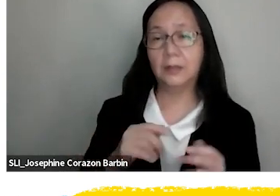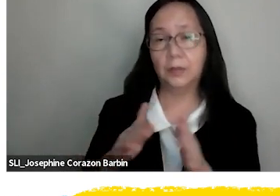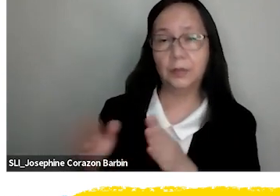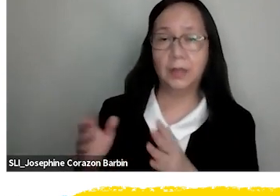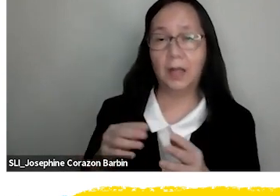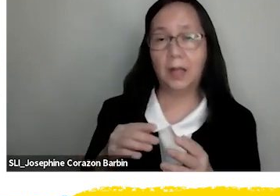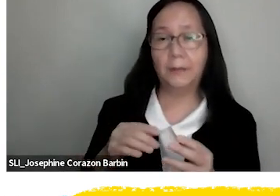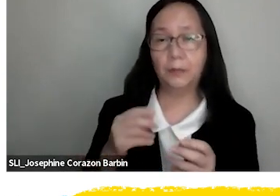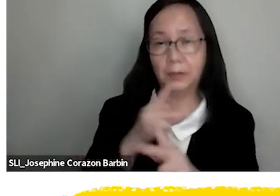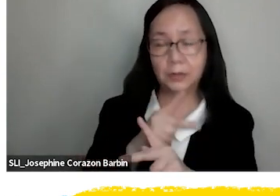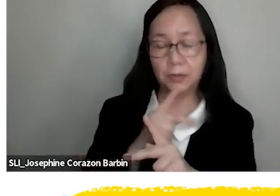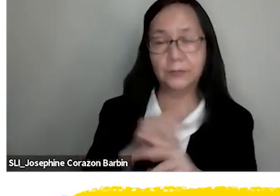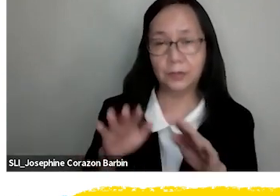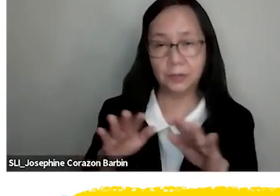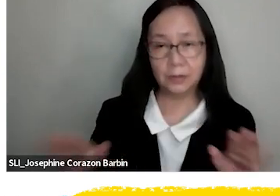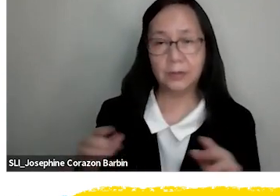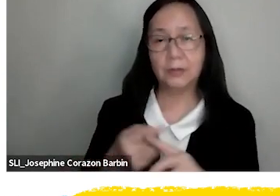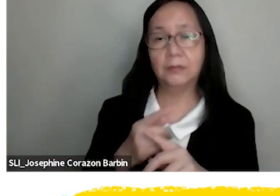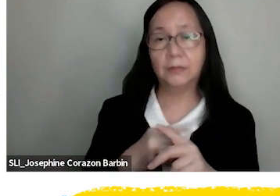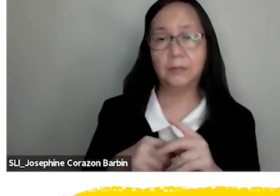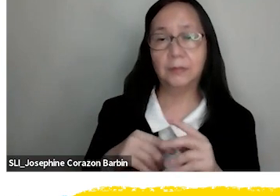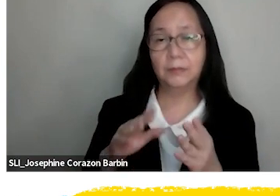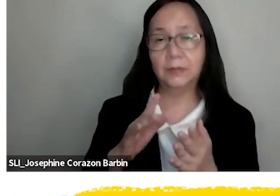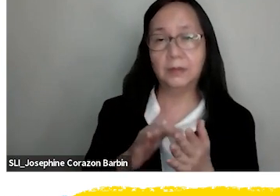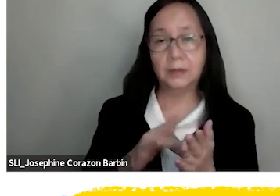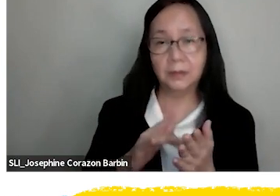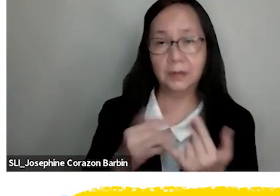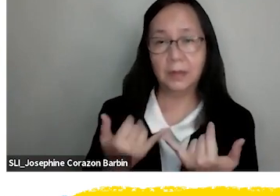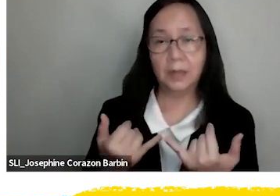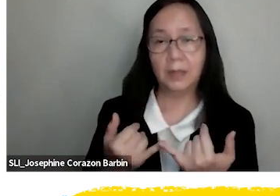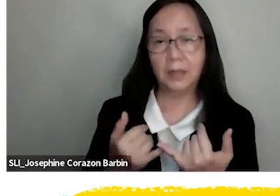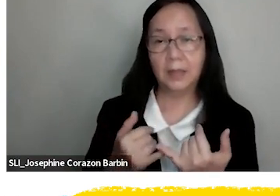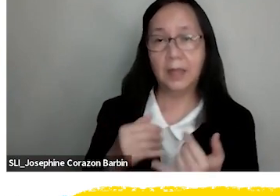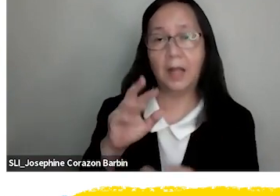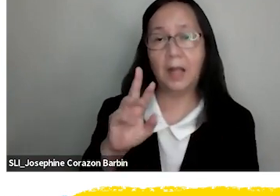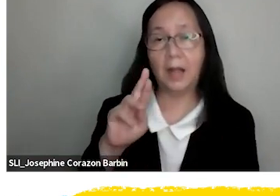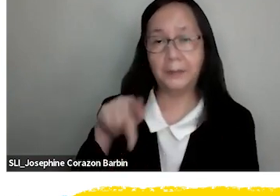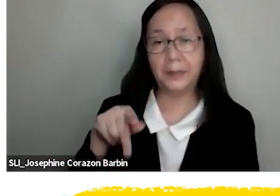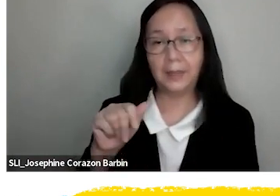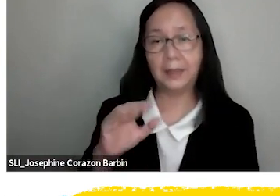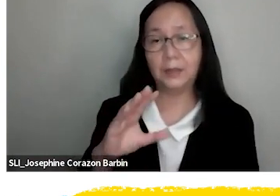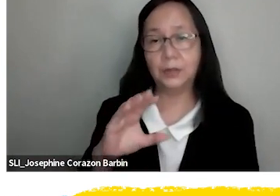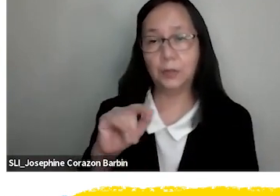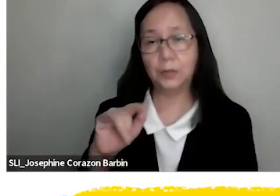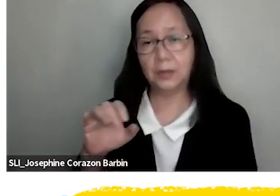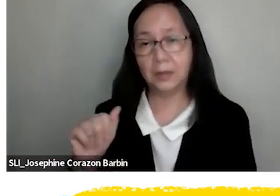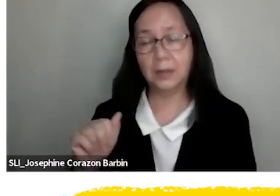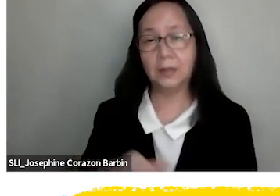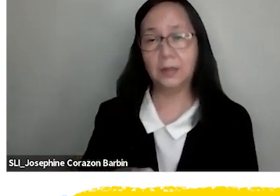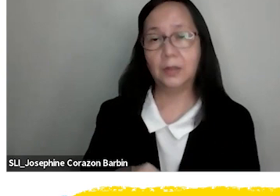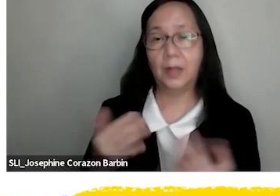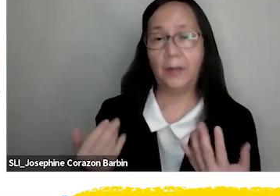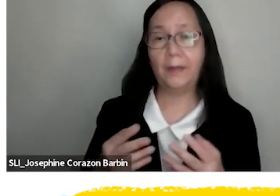Forms of Online Exploitation and Abuse in ASEAN, or we call it RPA or COEA, which was subsequently endorsed